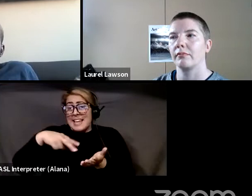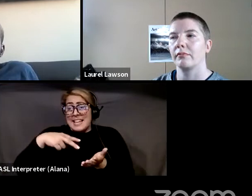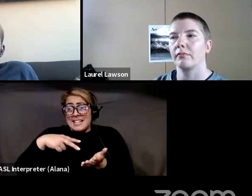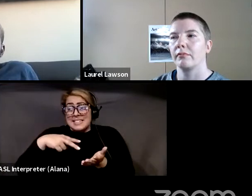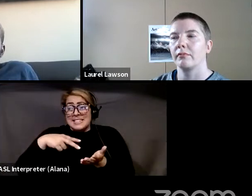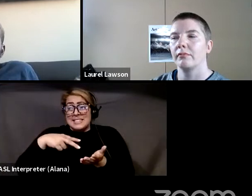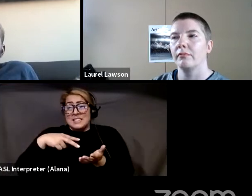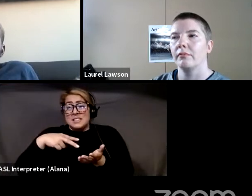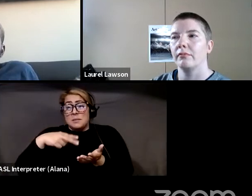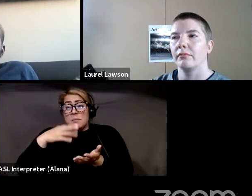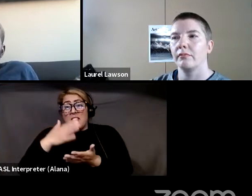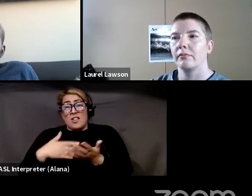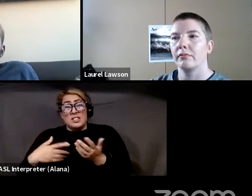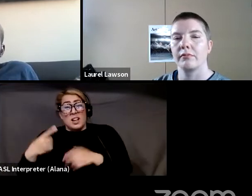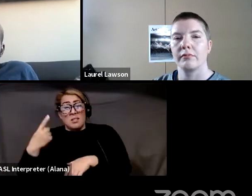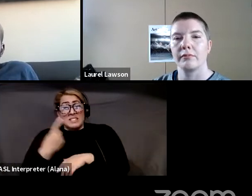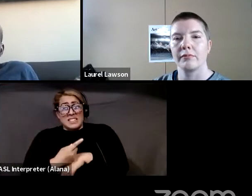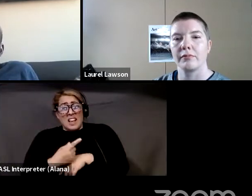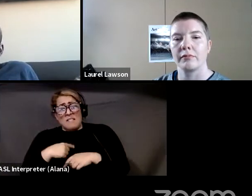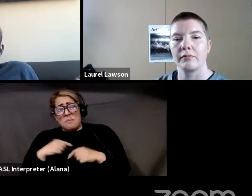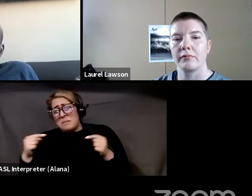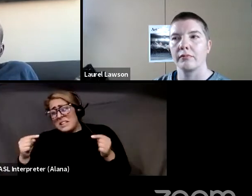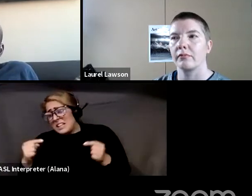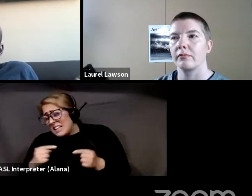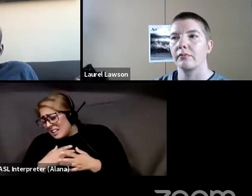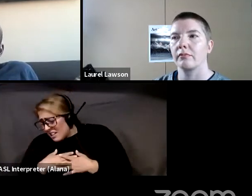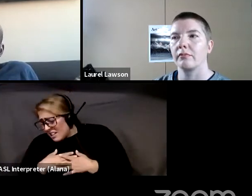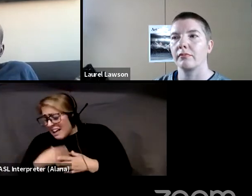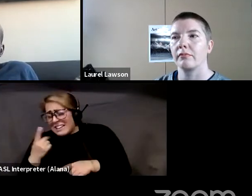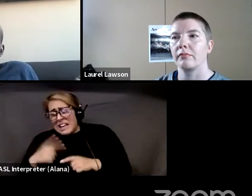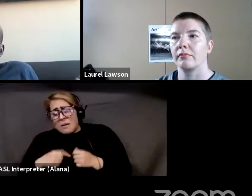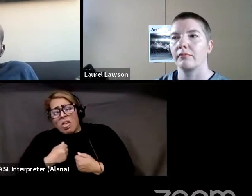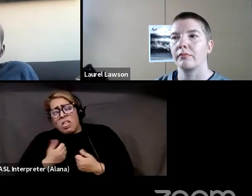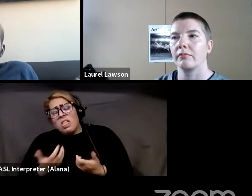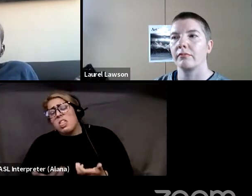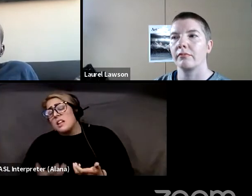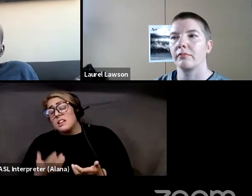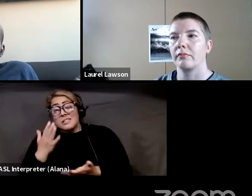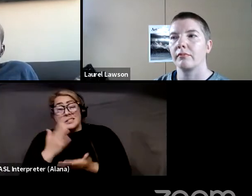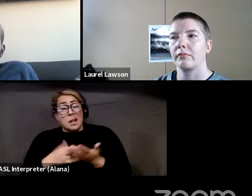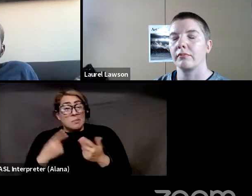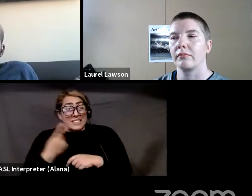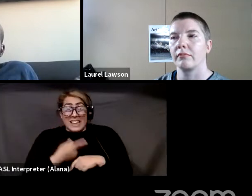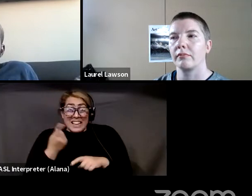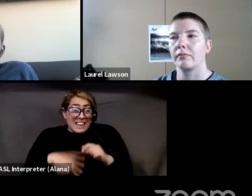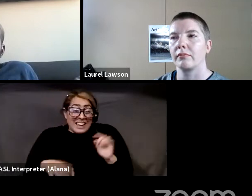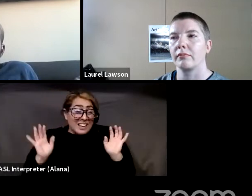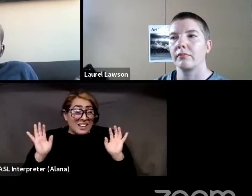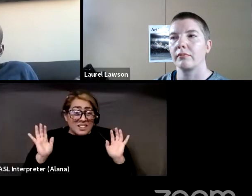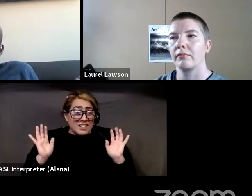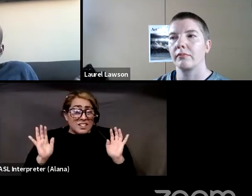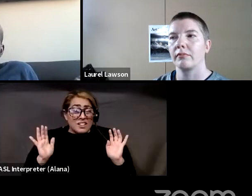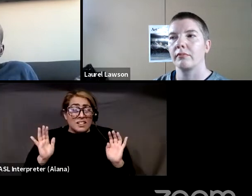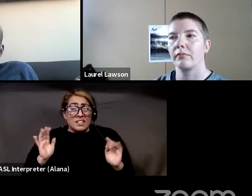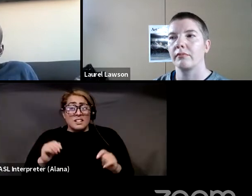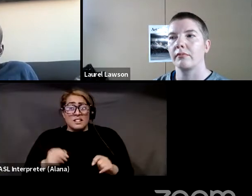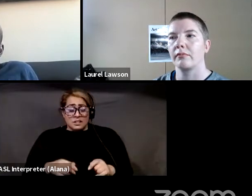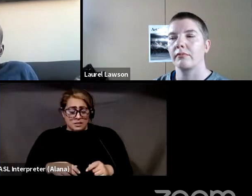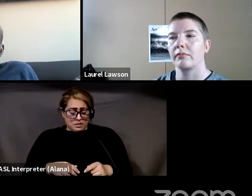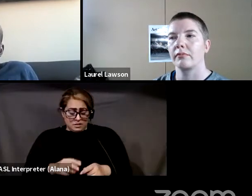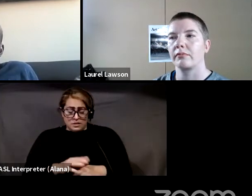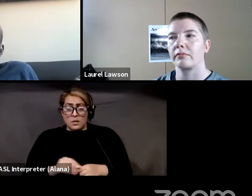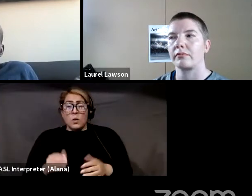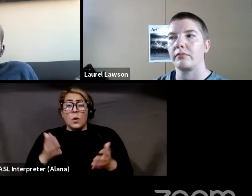know, there are days where I have too much chronic pain or days where I'm too tired, days that I just like literally can't. So, you know, like what are ways